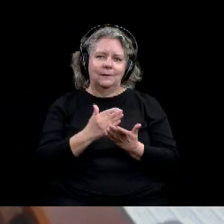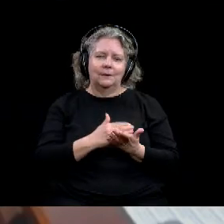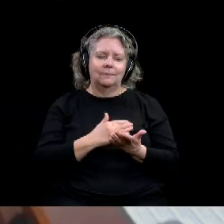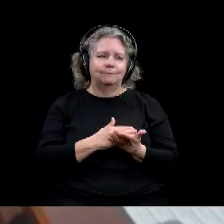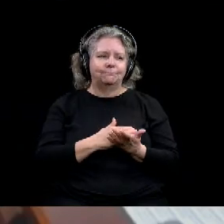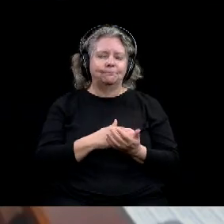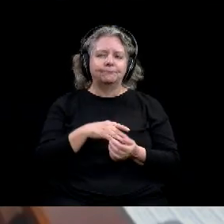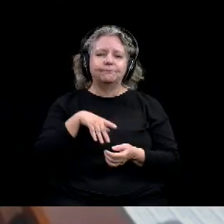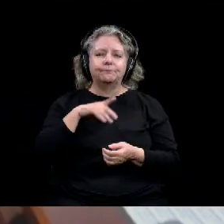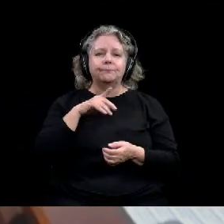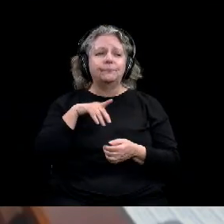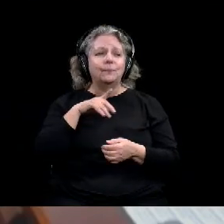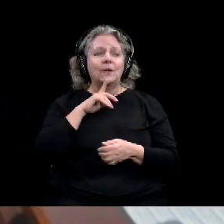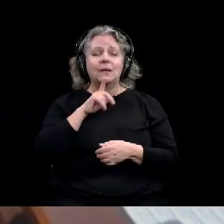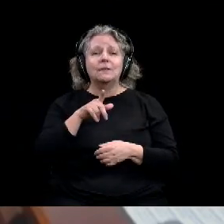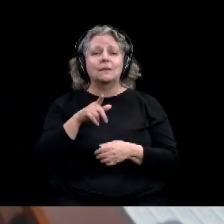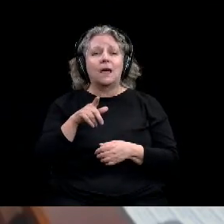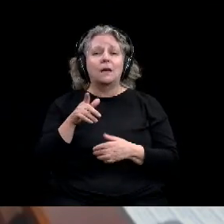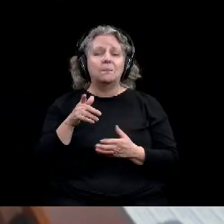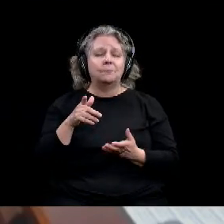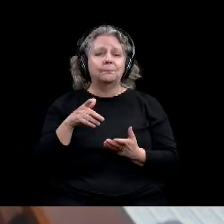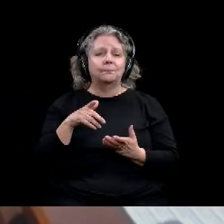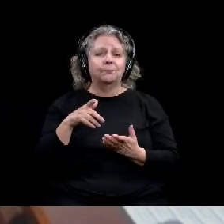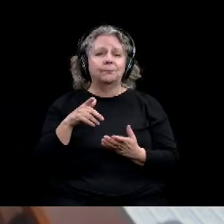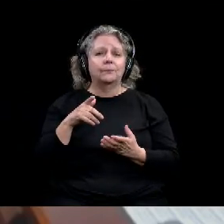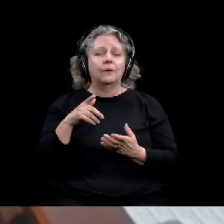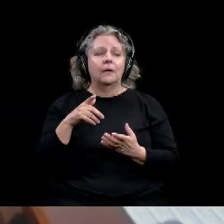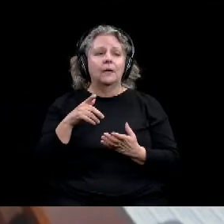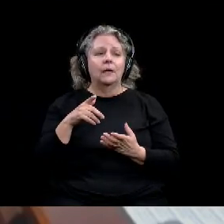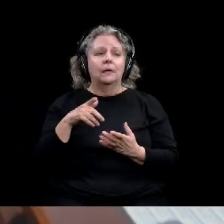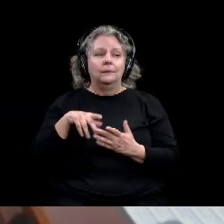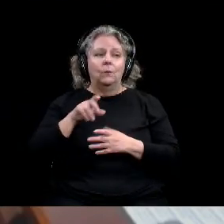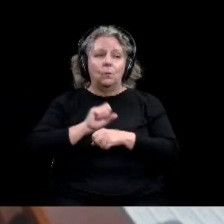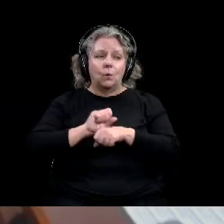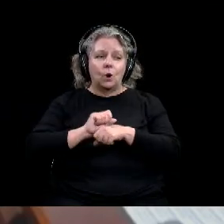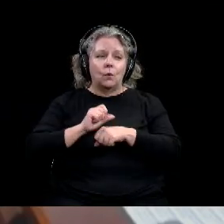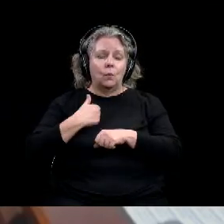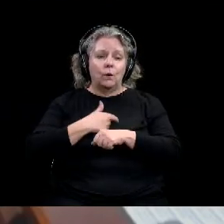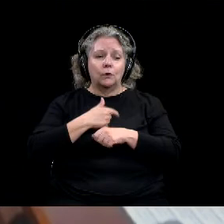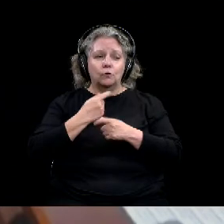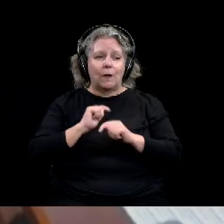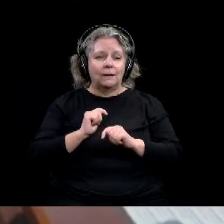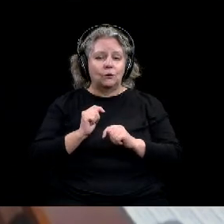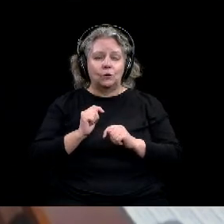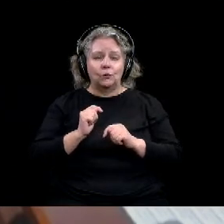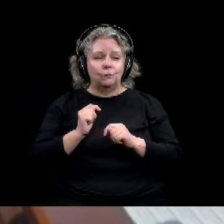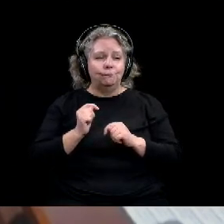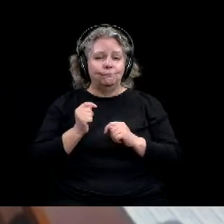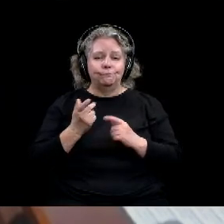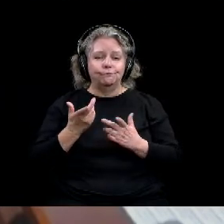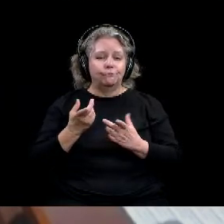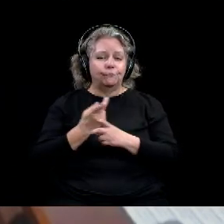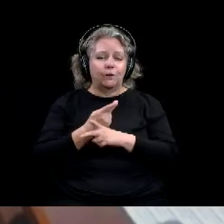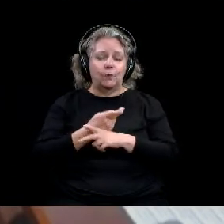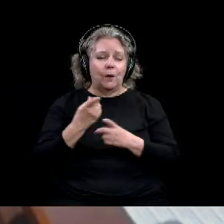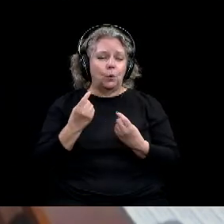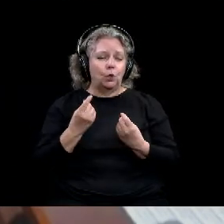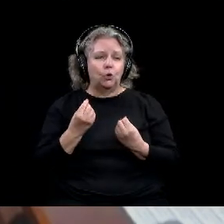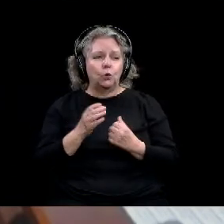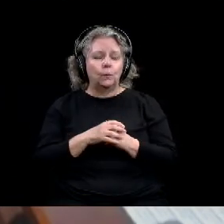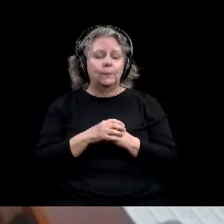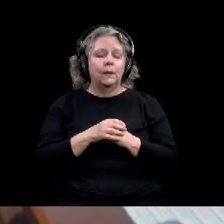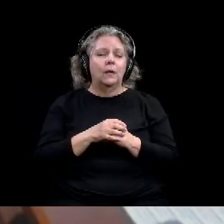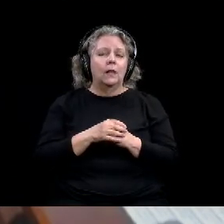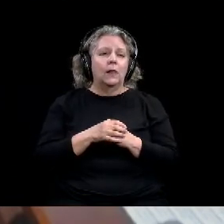to address at the present time, and we have numerous resources focused on that particular issue.